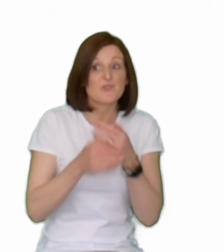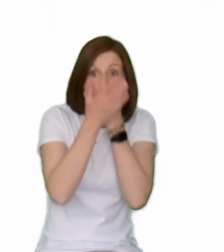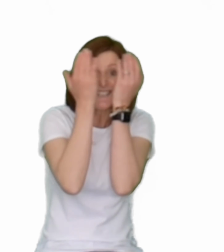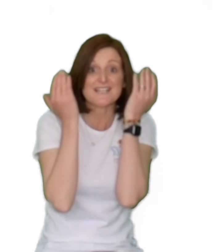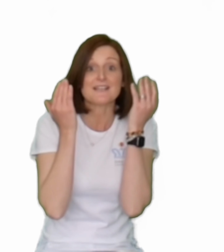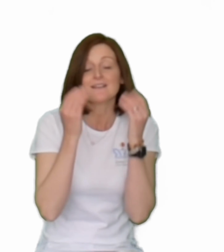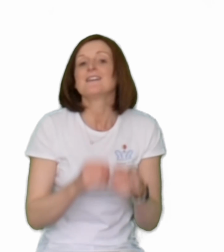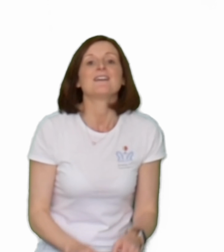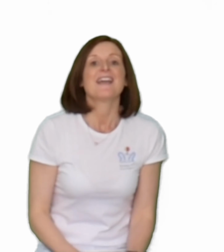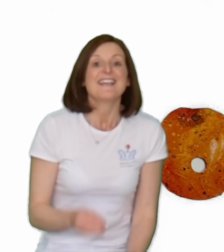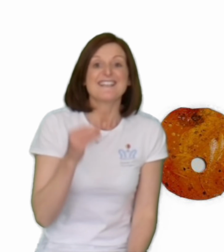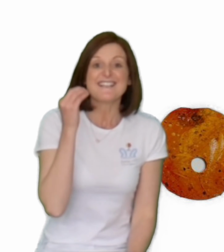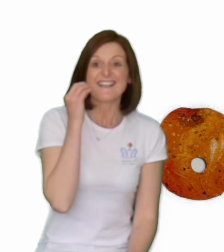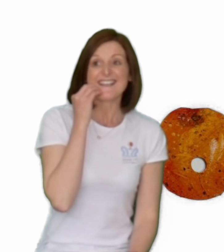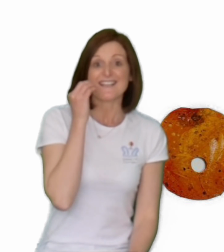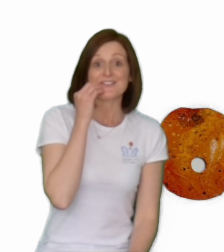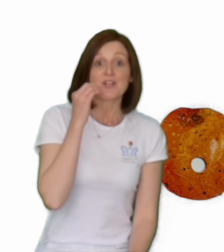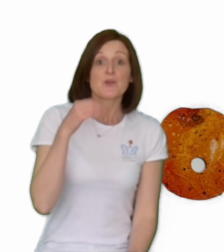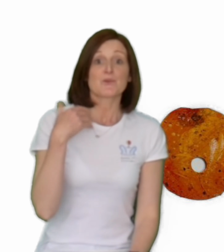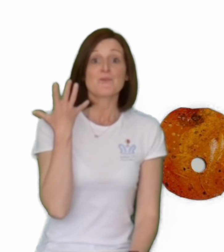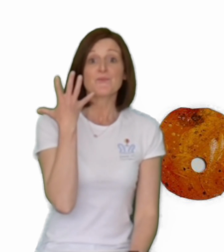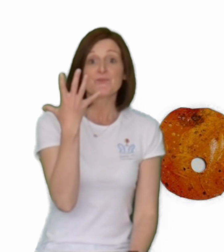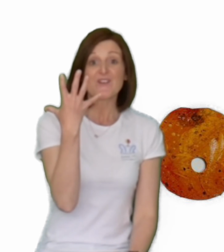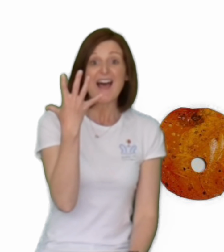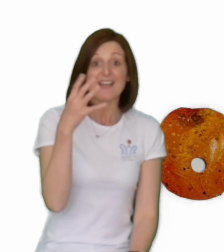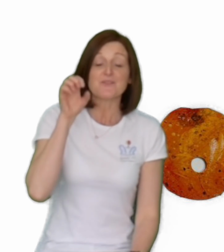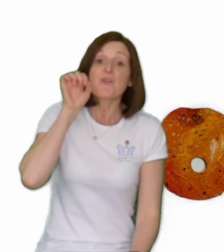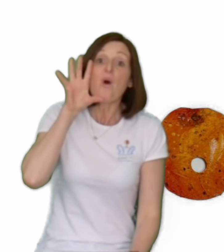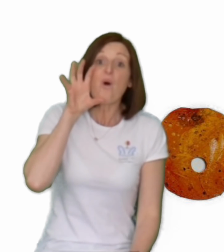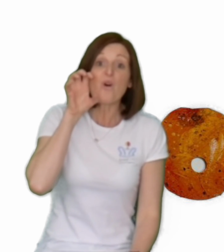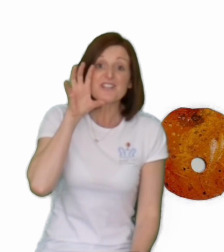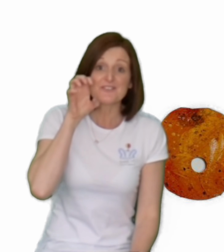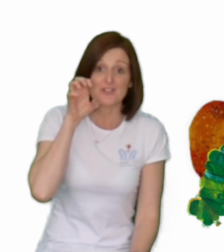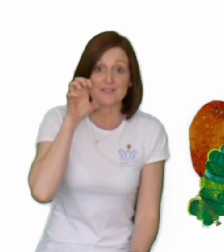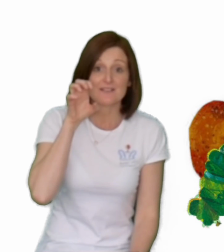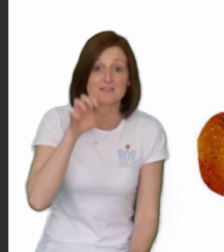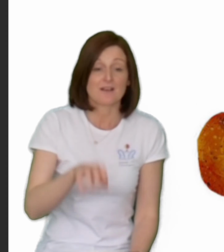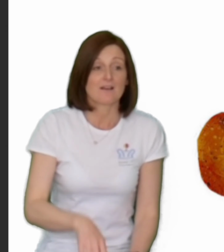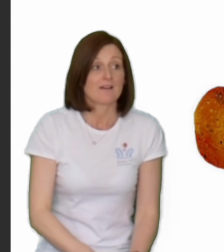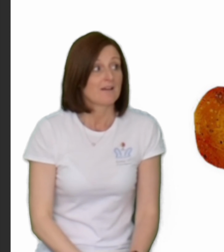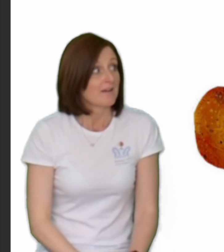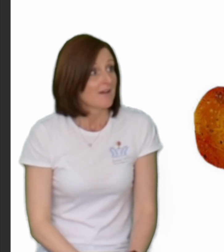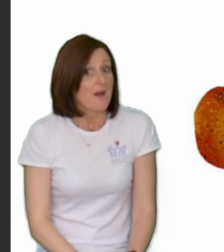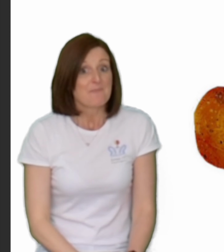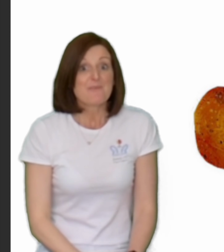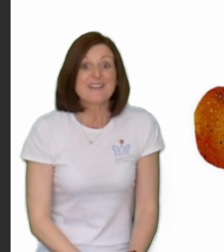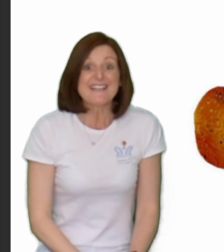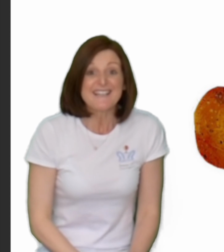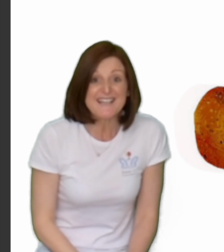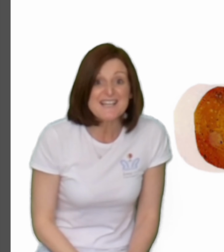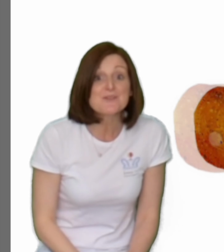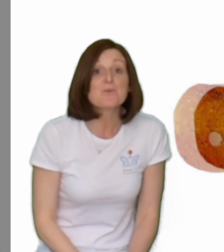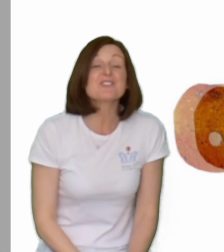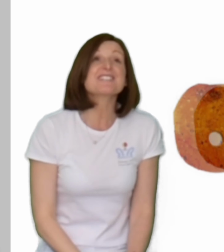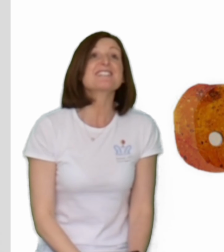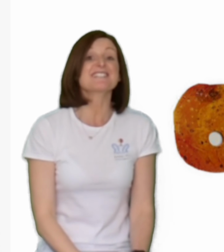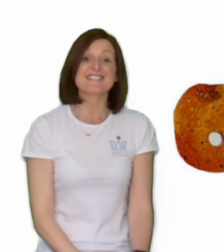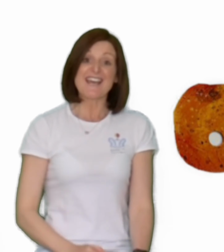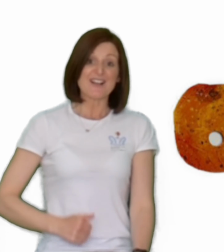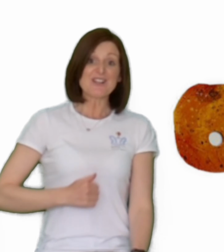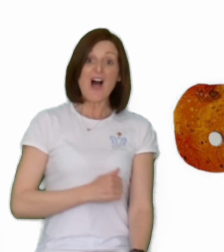On Friday, he ate through five oranges, but he